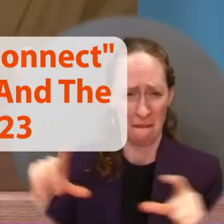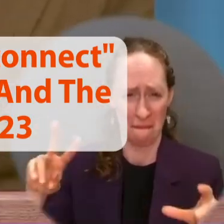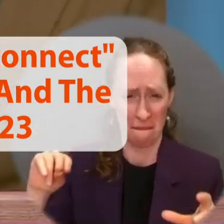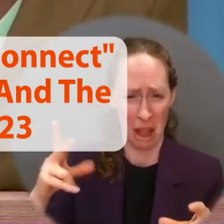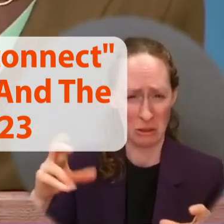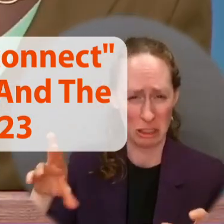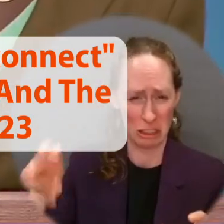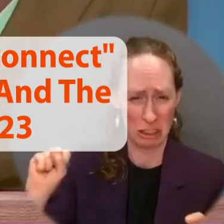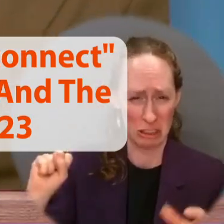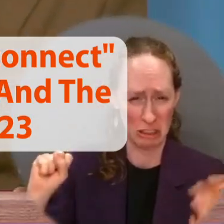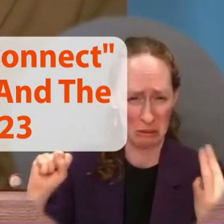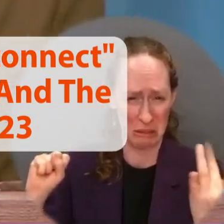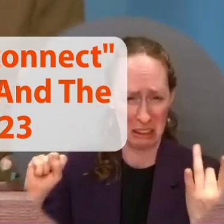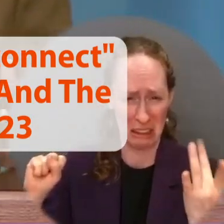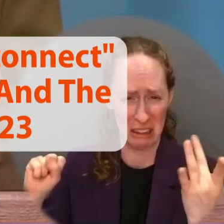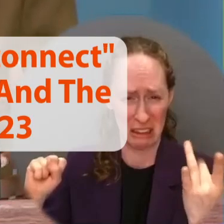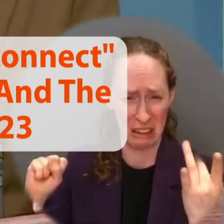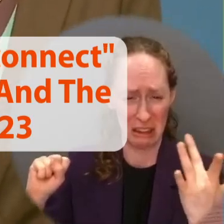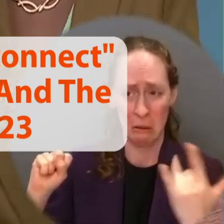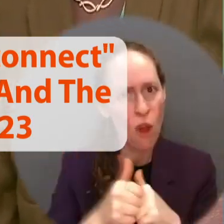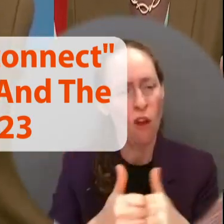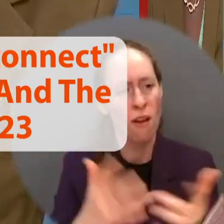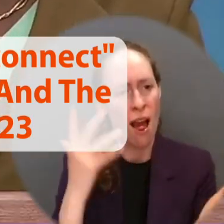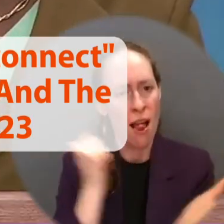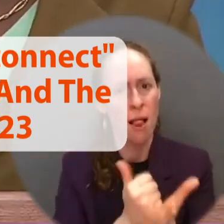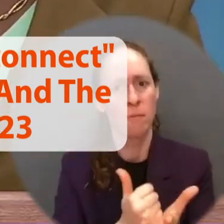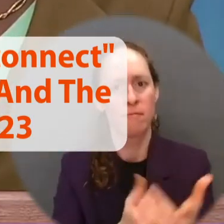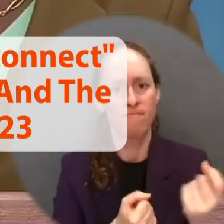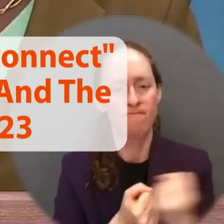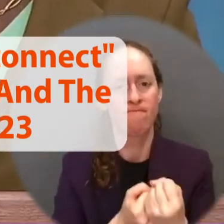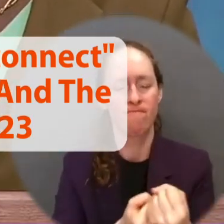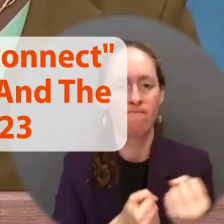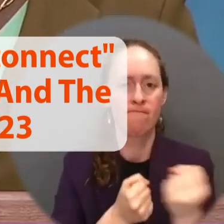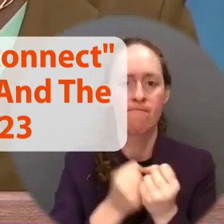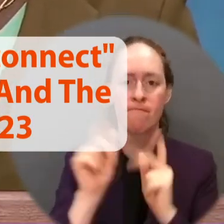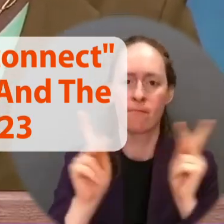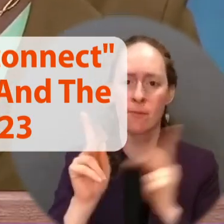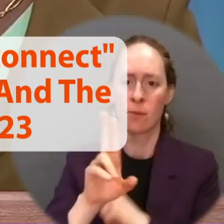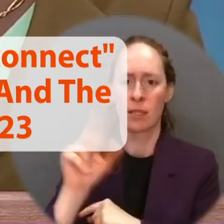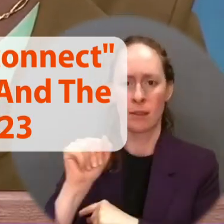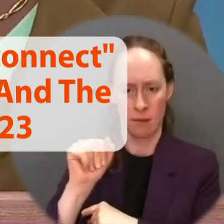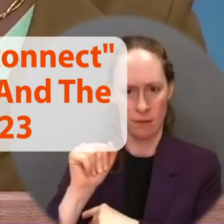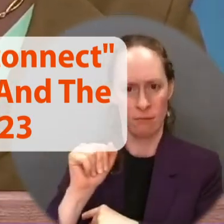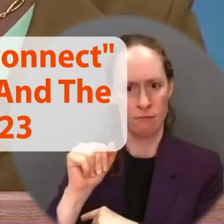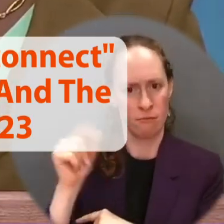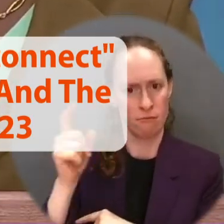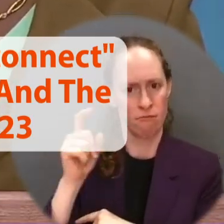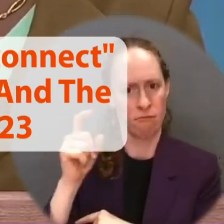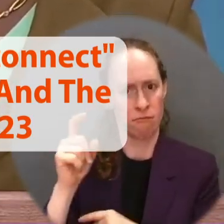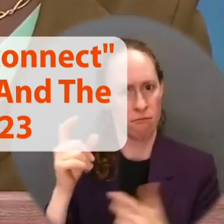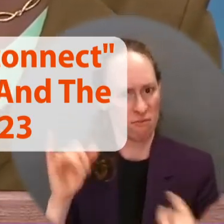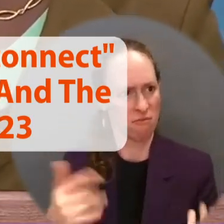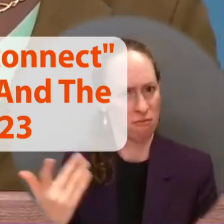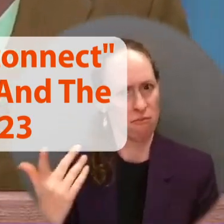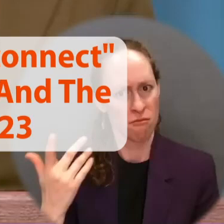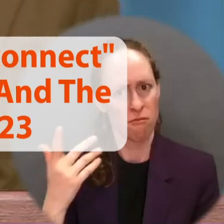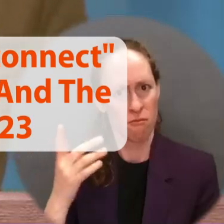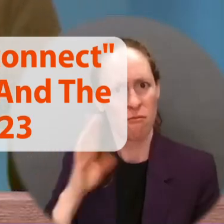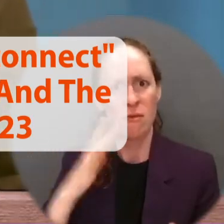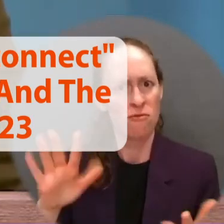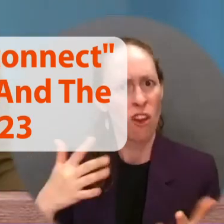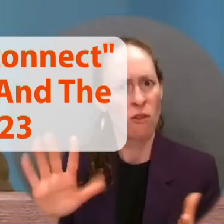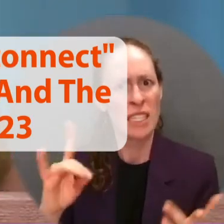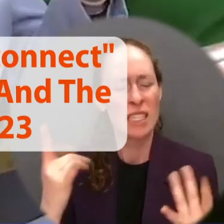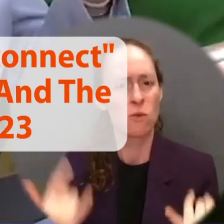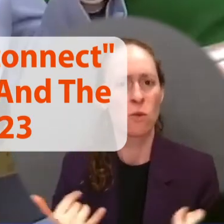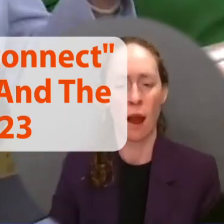there are multiple things that the president does. He should be able to do multiple things as a president, and that's what you're seeing from him today. We talked about,